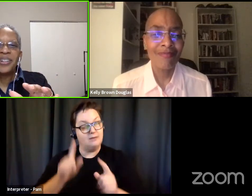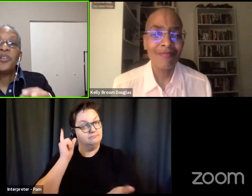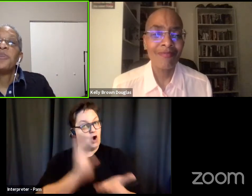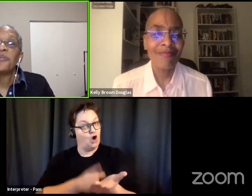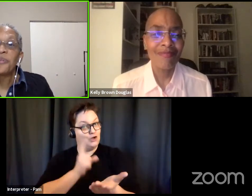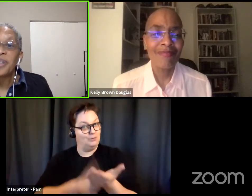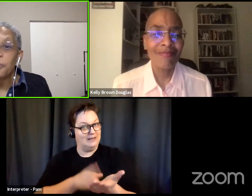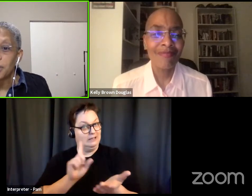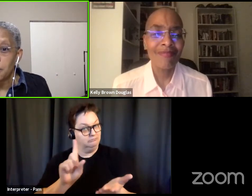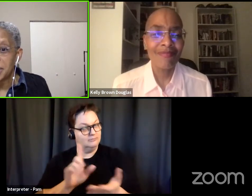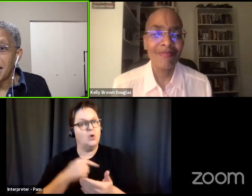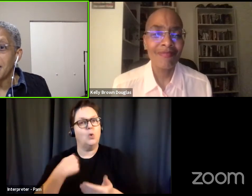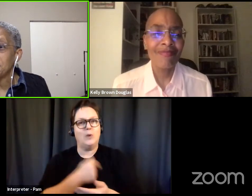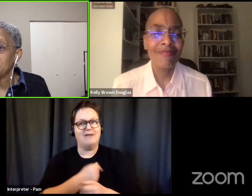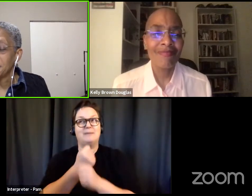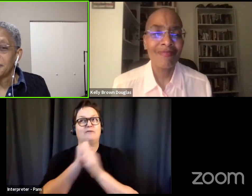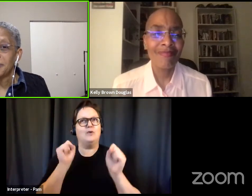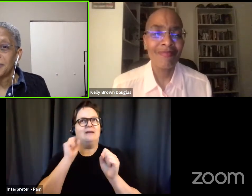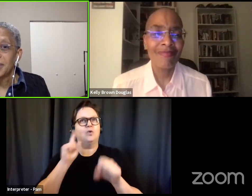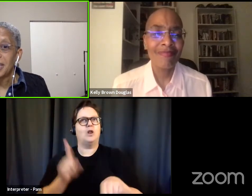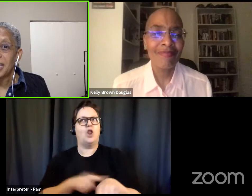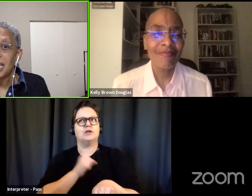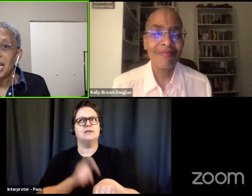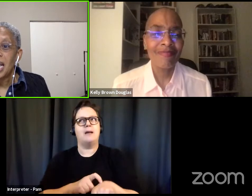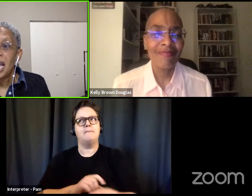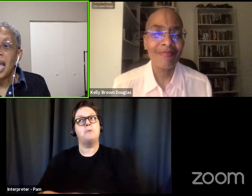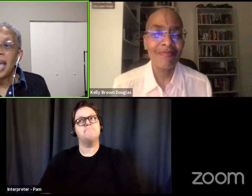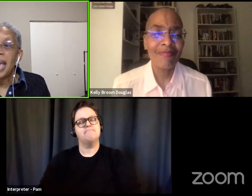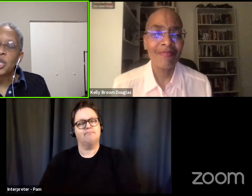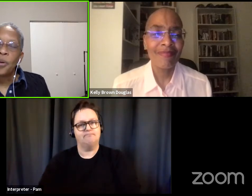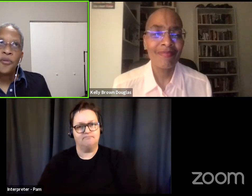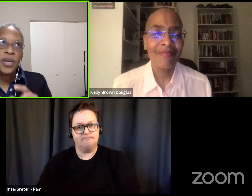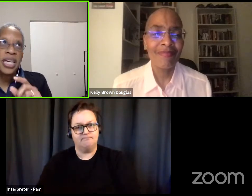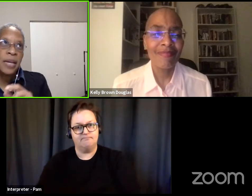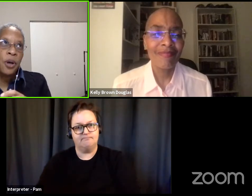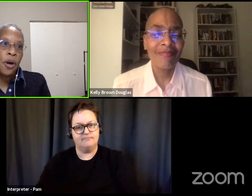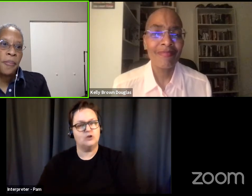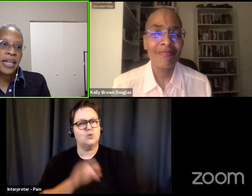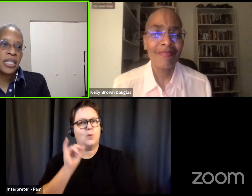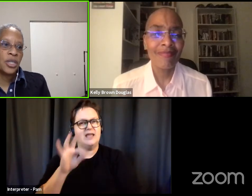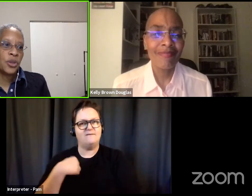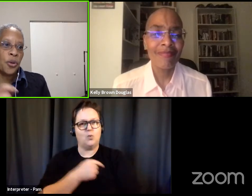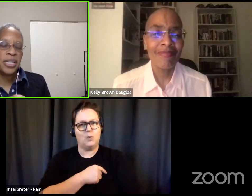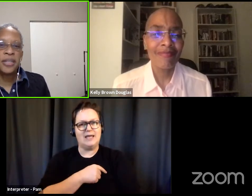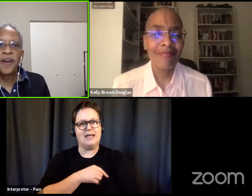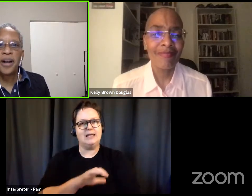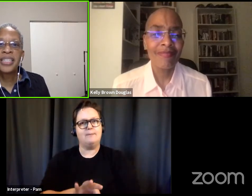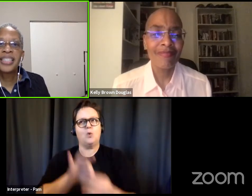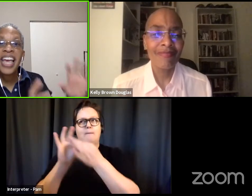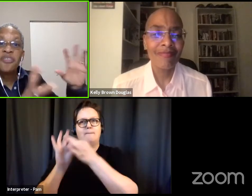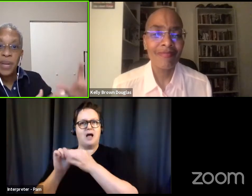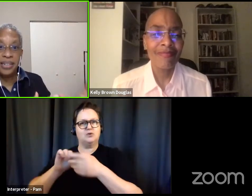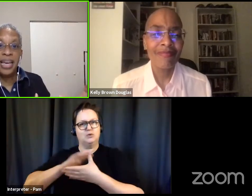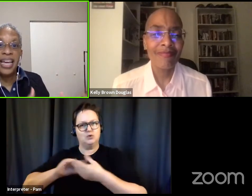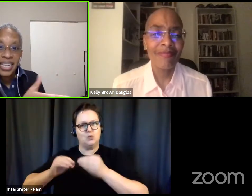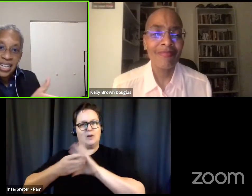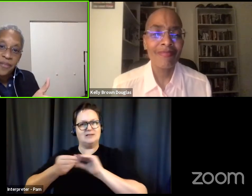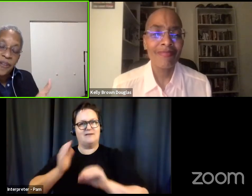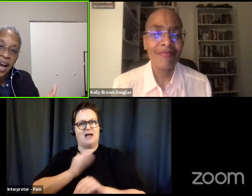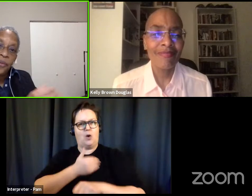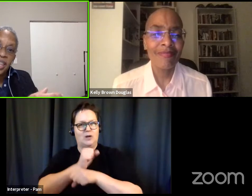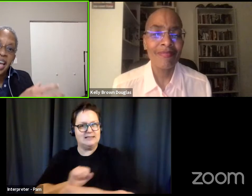arguably, we've been free for a long time. And so if we keep going back to stories of our enslavement